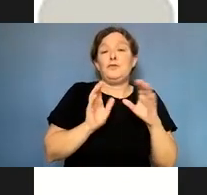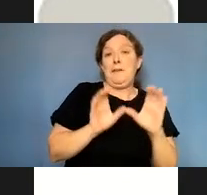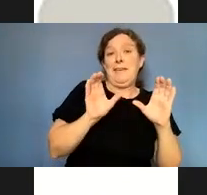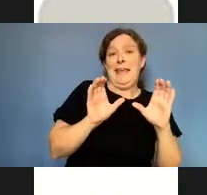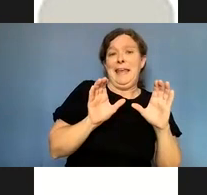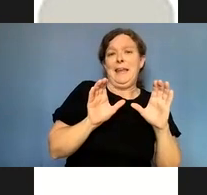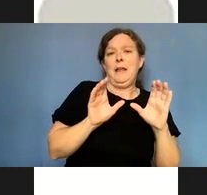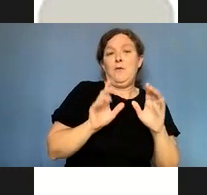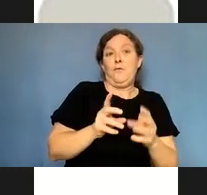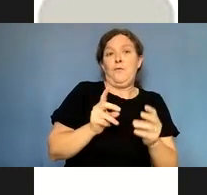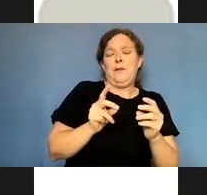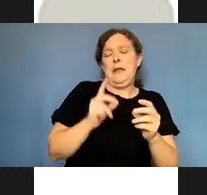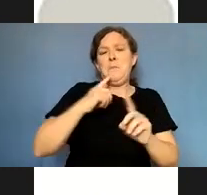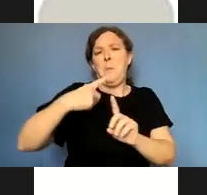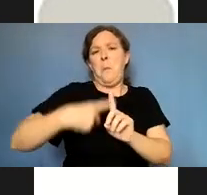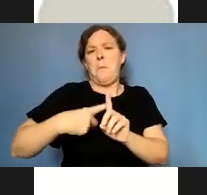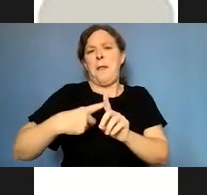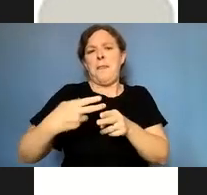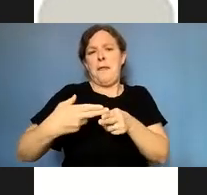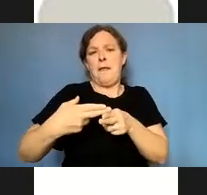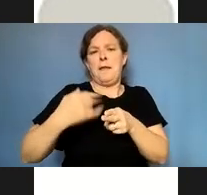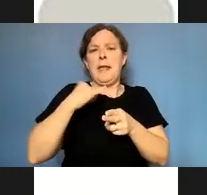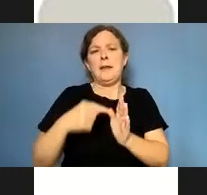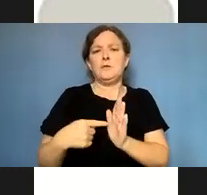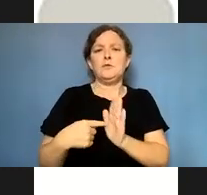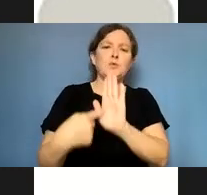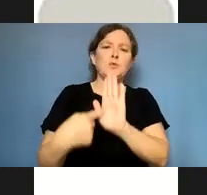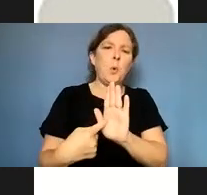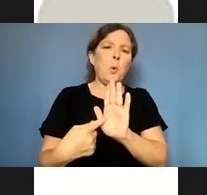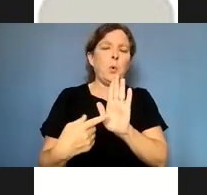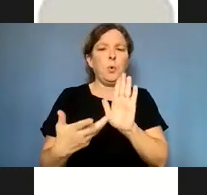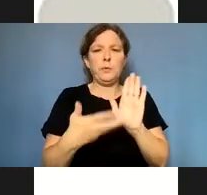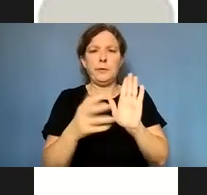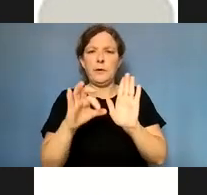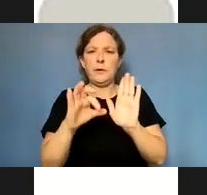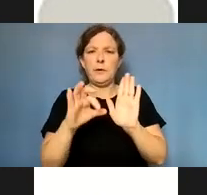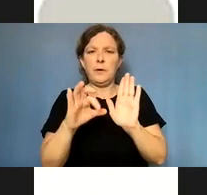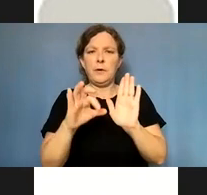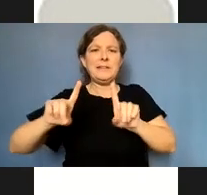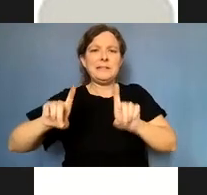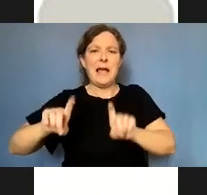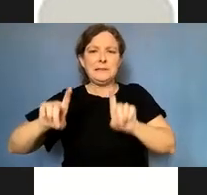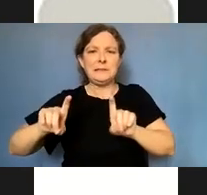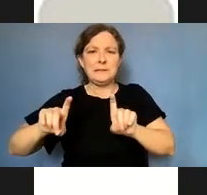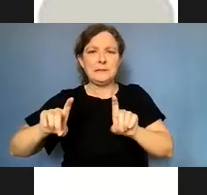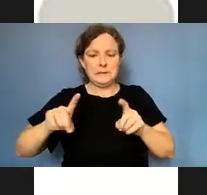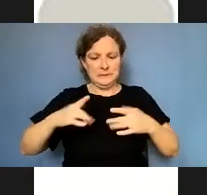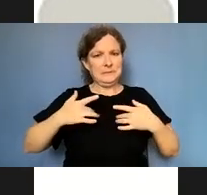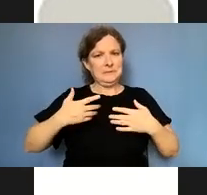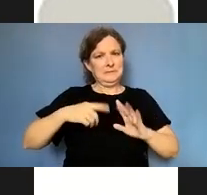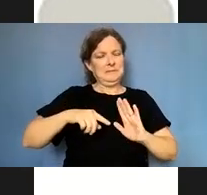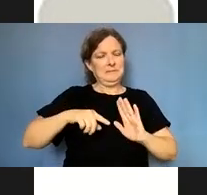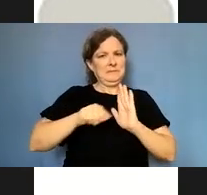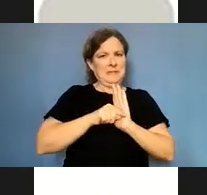month where someone may show a molecular COVID test result showing that they're not infected with